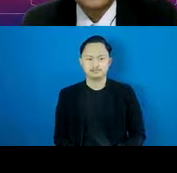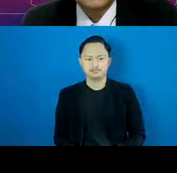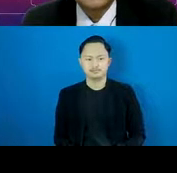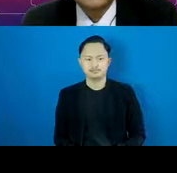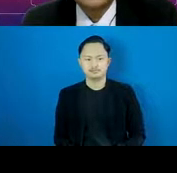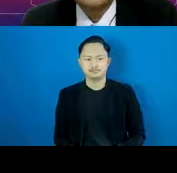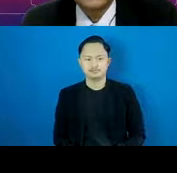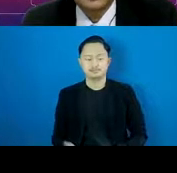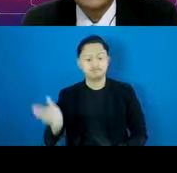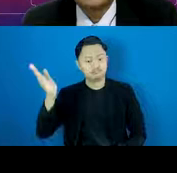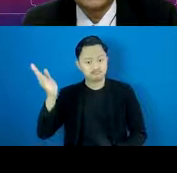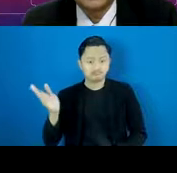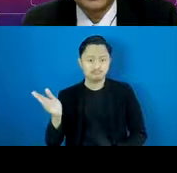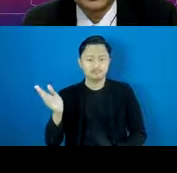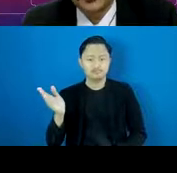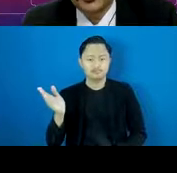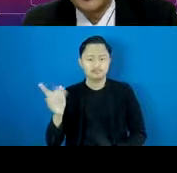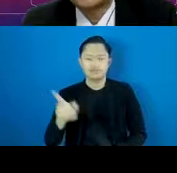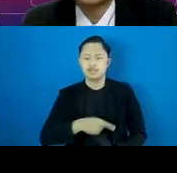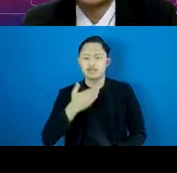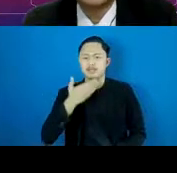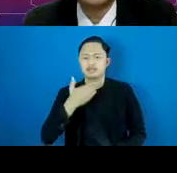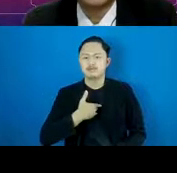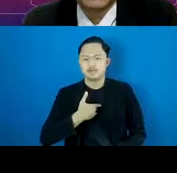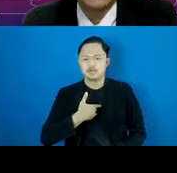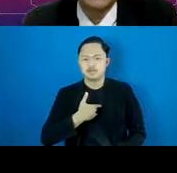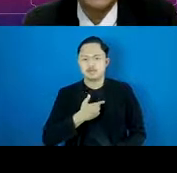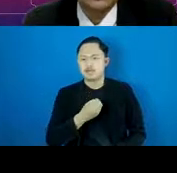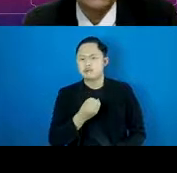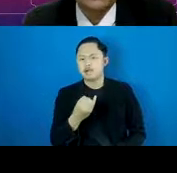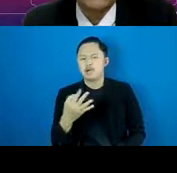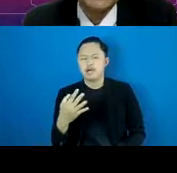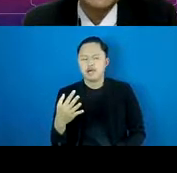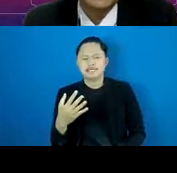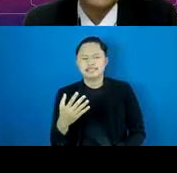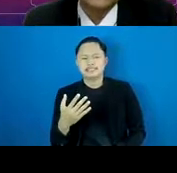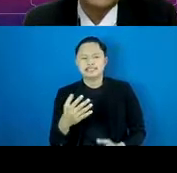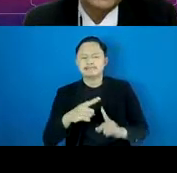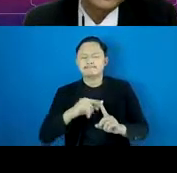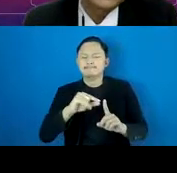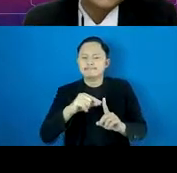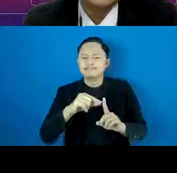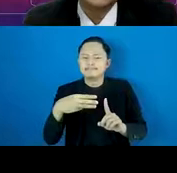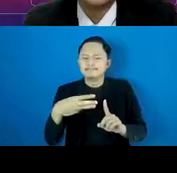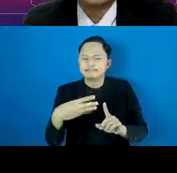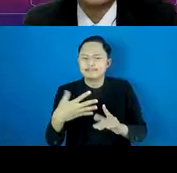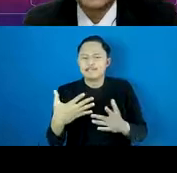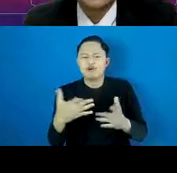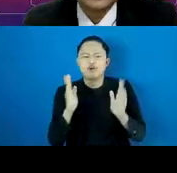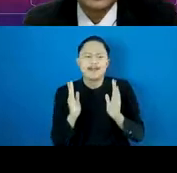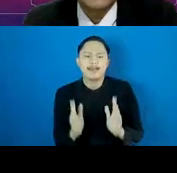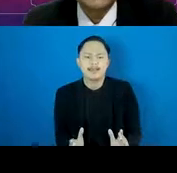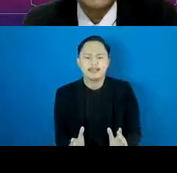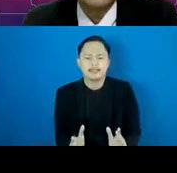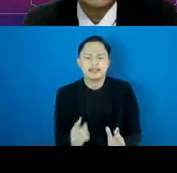So here we have linked some of the typical route profiles or route characteristics with the